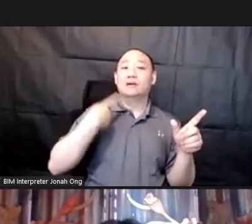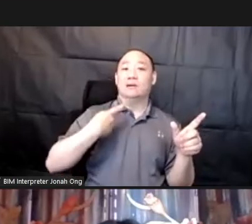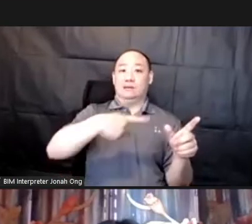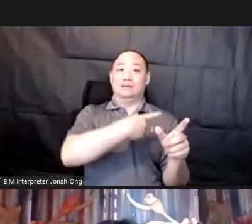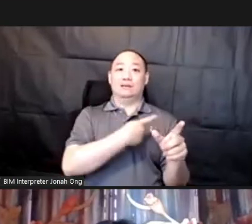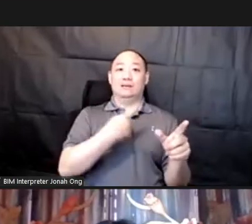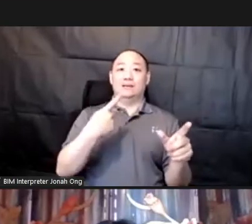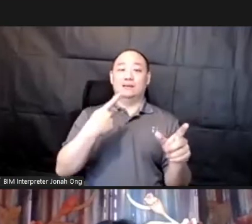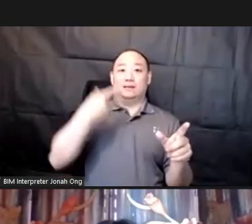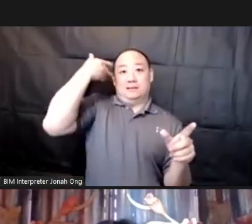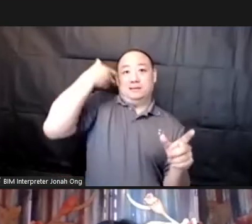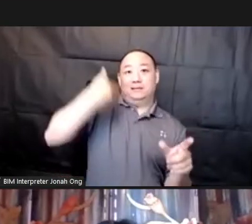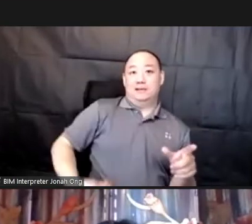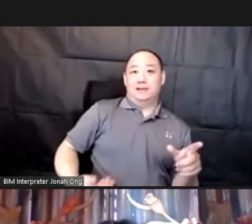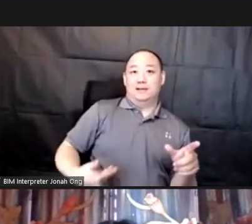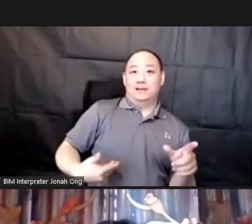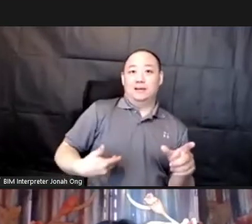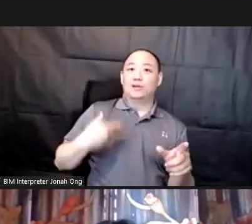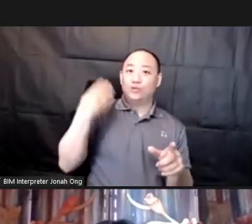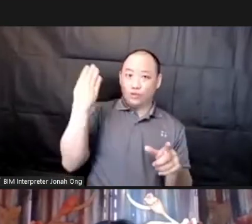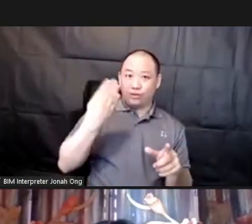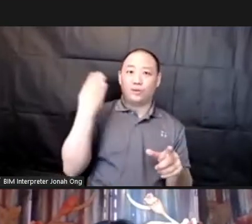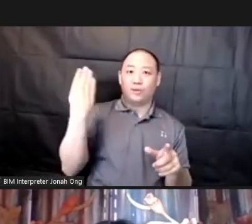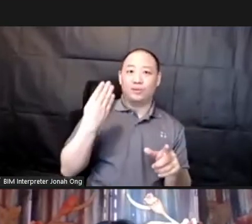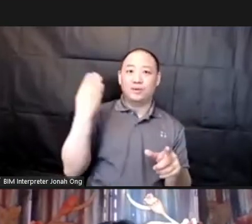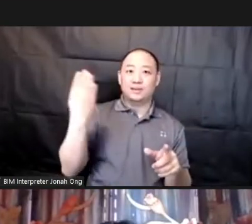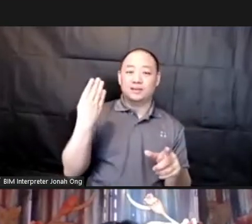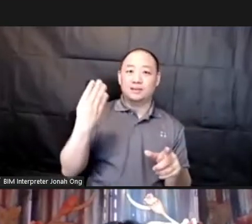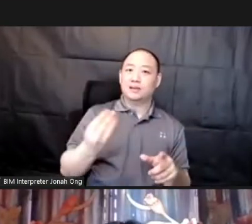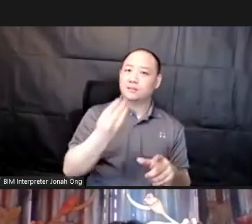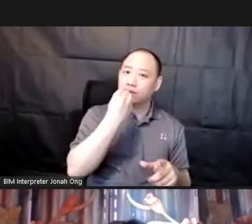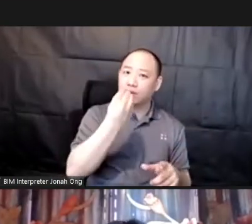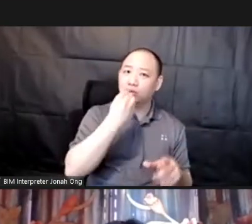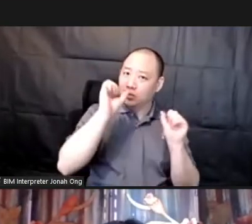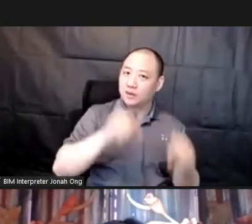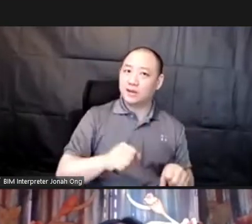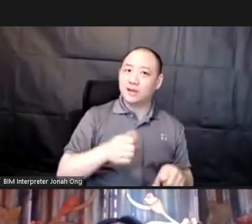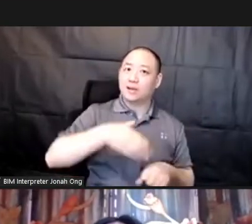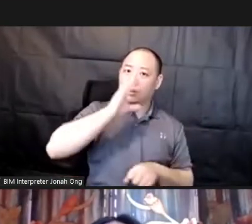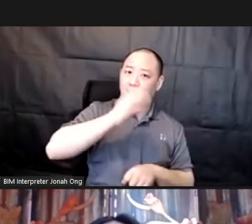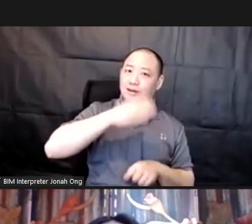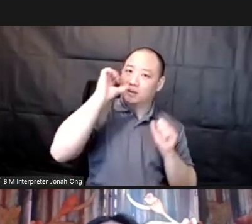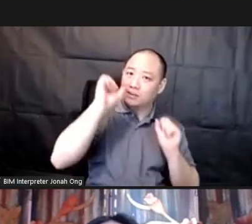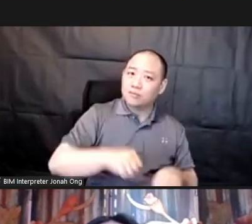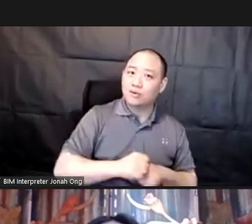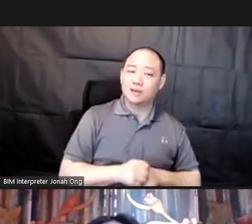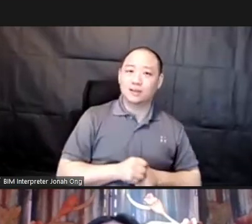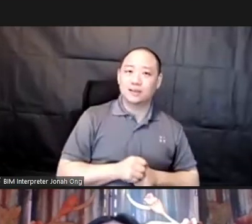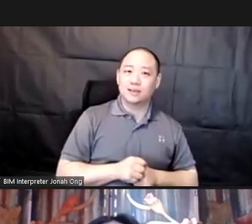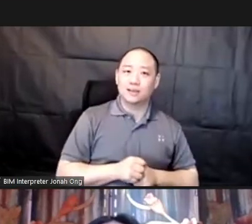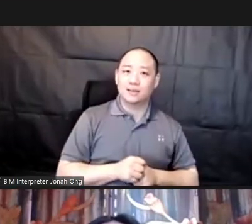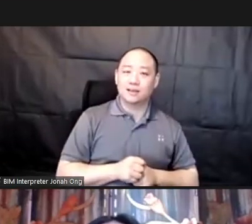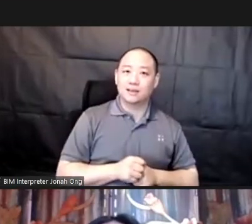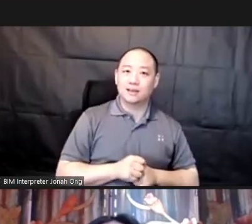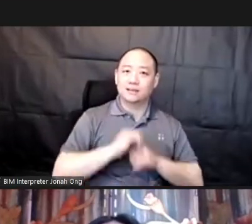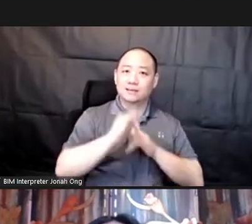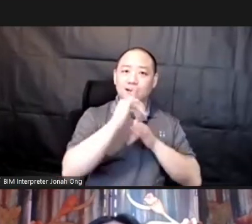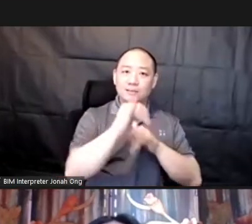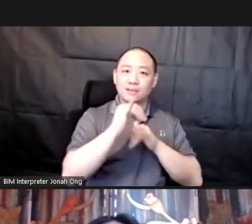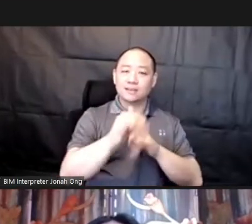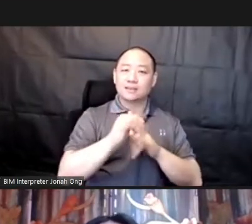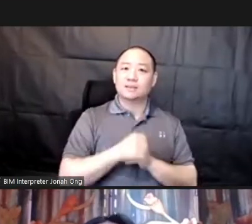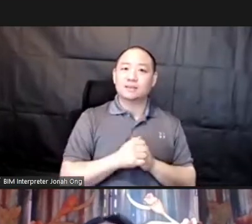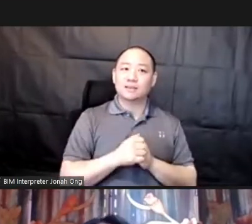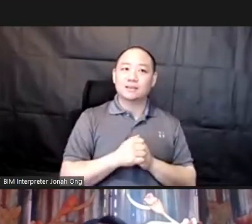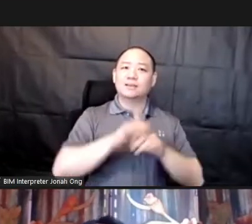we are considering ourselves as normal. We can eat like you guys eat. We can drink that you guys drink, and we can do